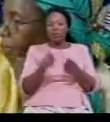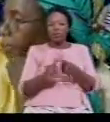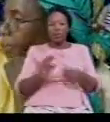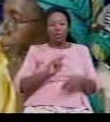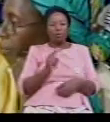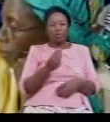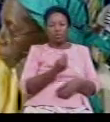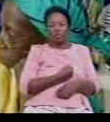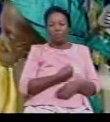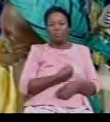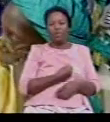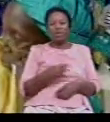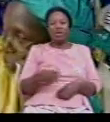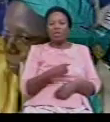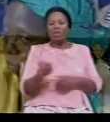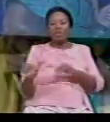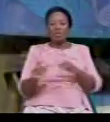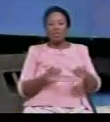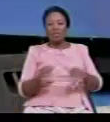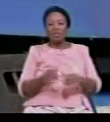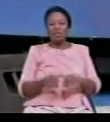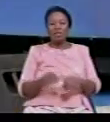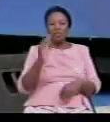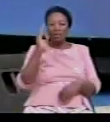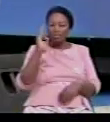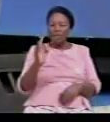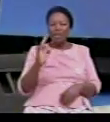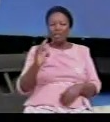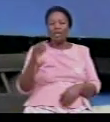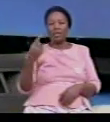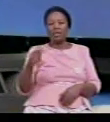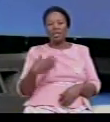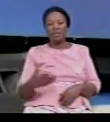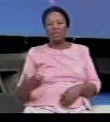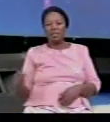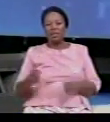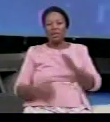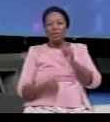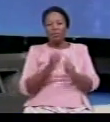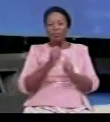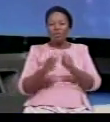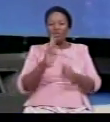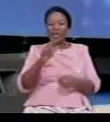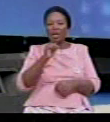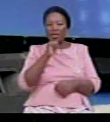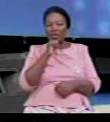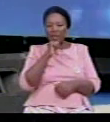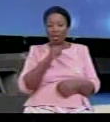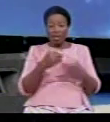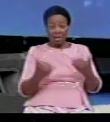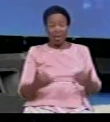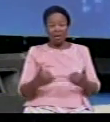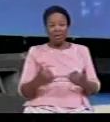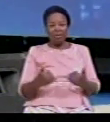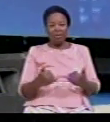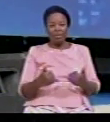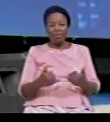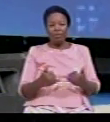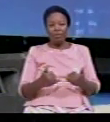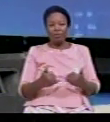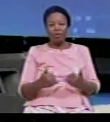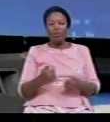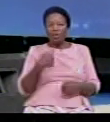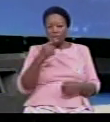us, they did minister the things which are now reported unto